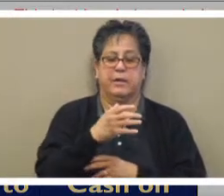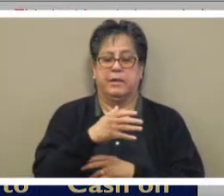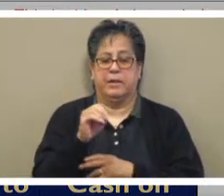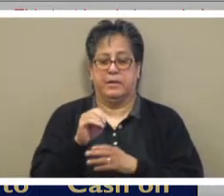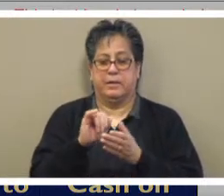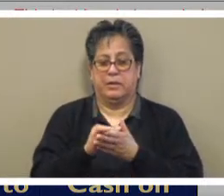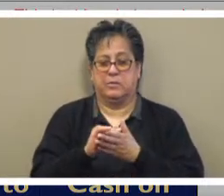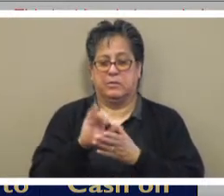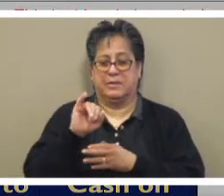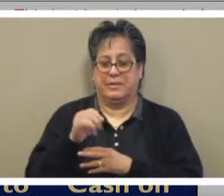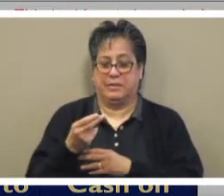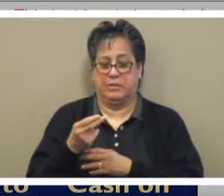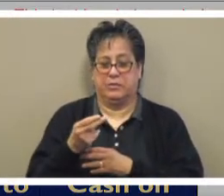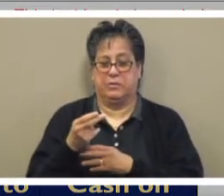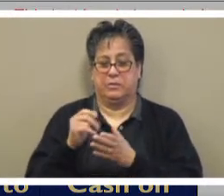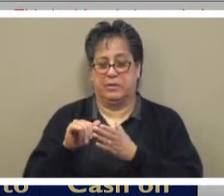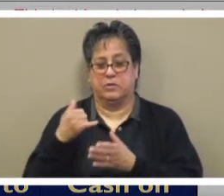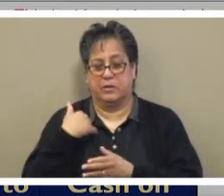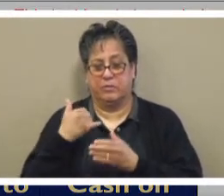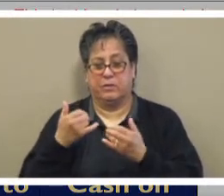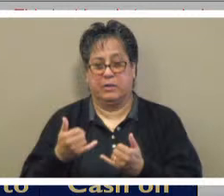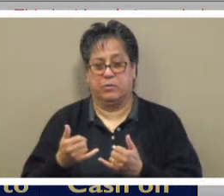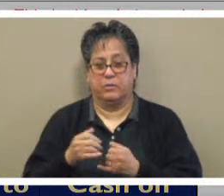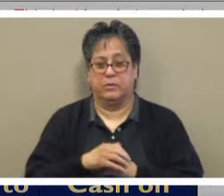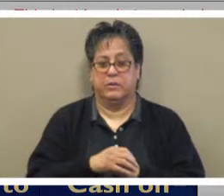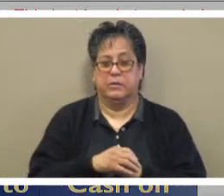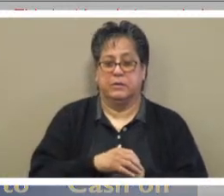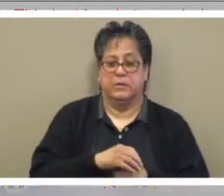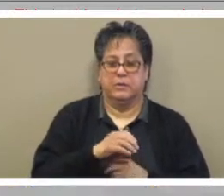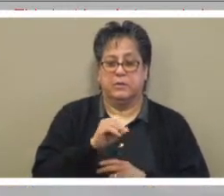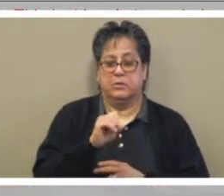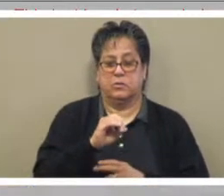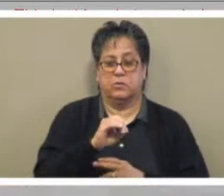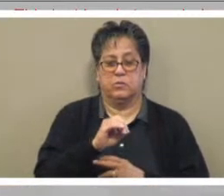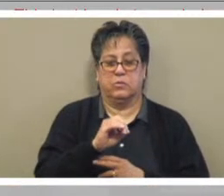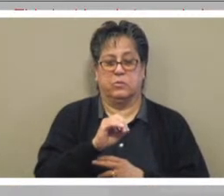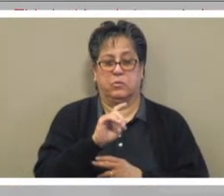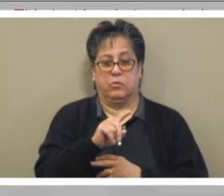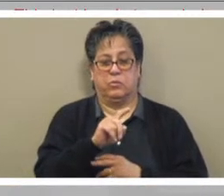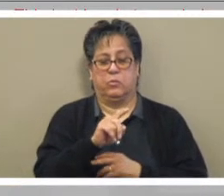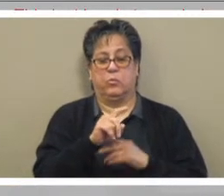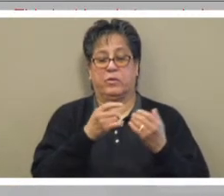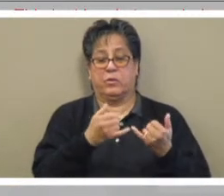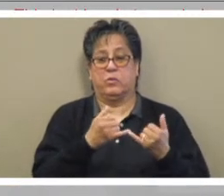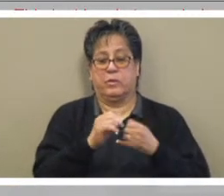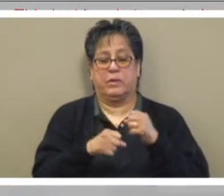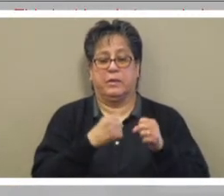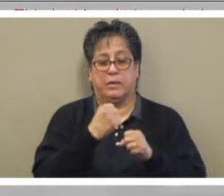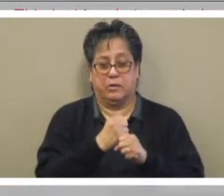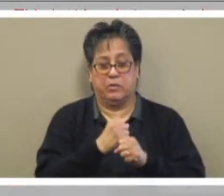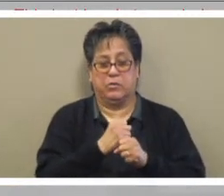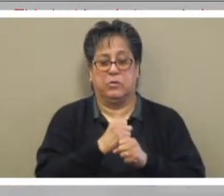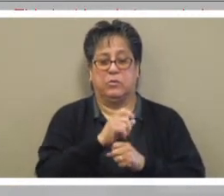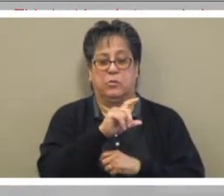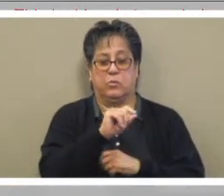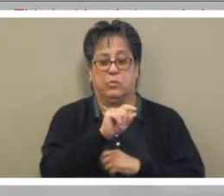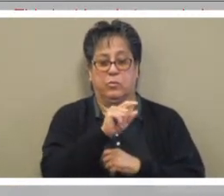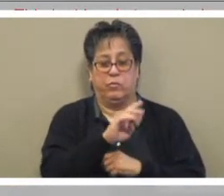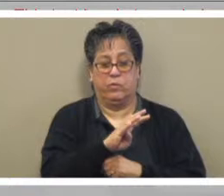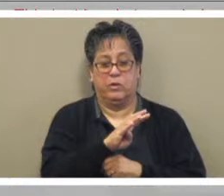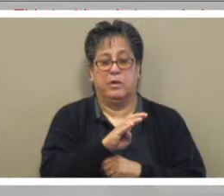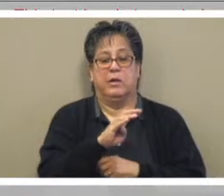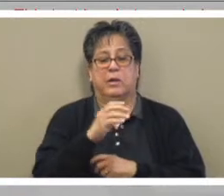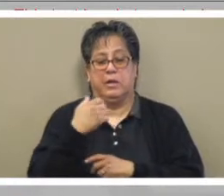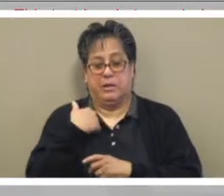remaining cash on hand. And so with that, one of the things that we did, obviously, with the current year in FY 24 was we did not do a debt issuance.